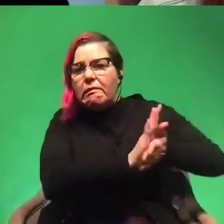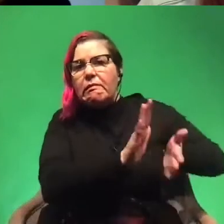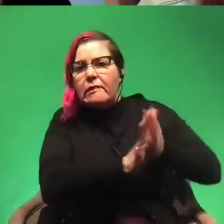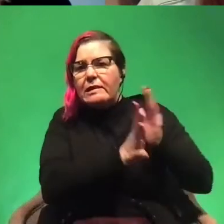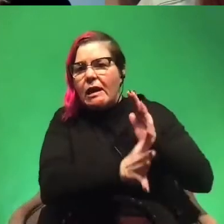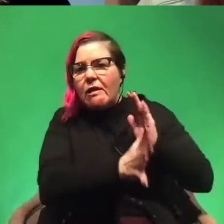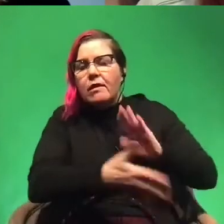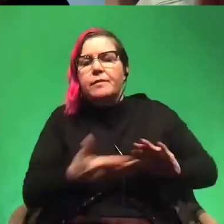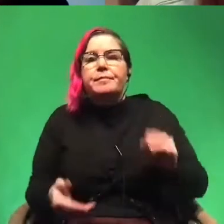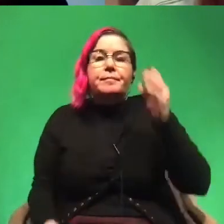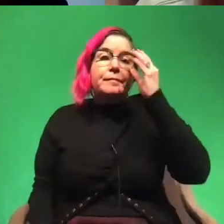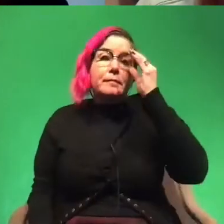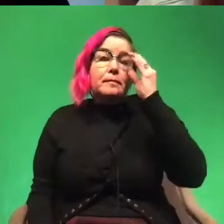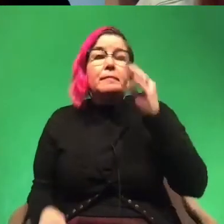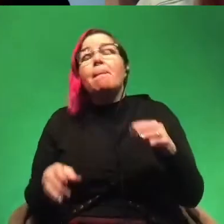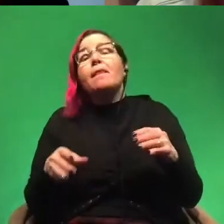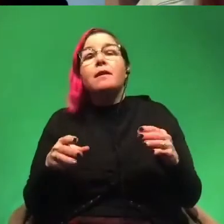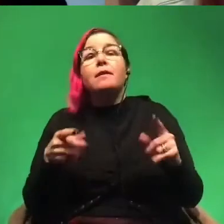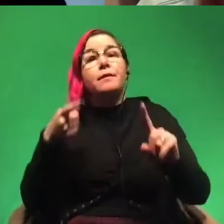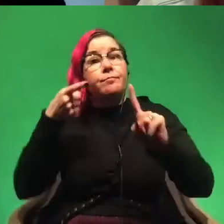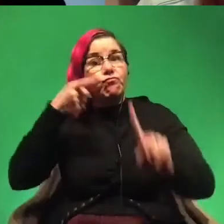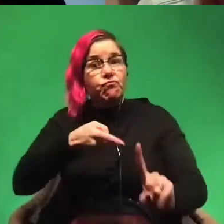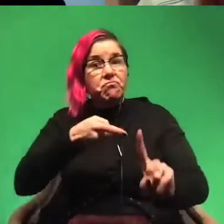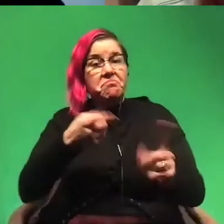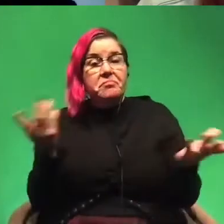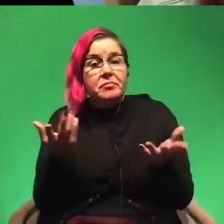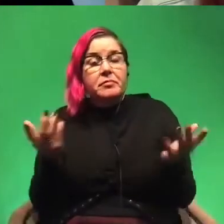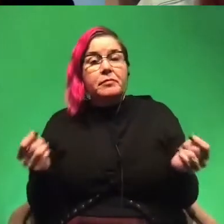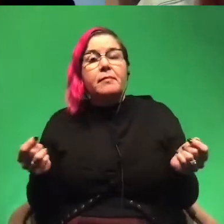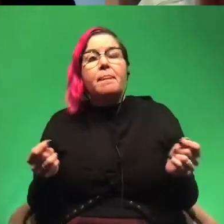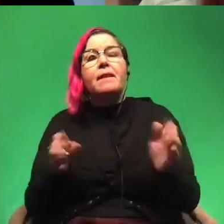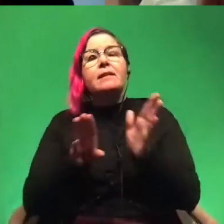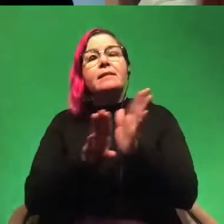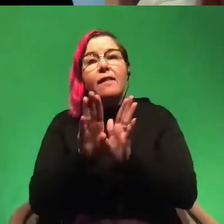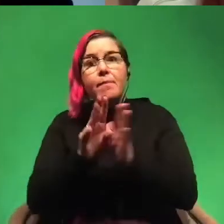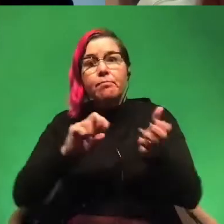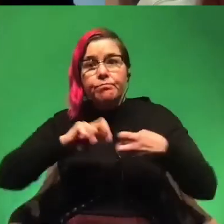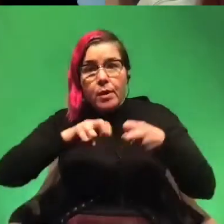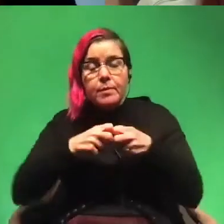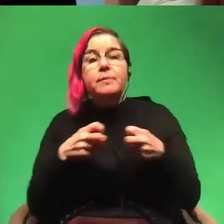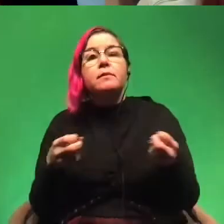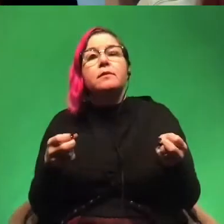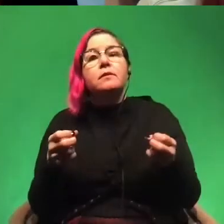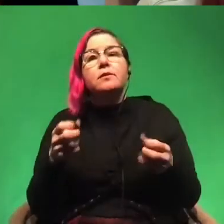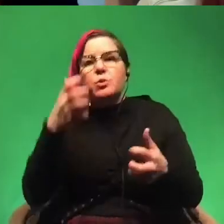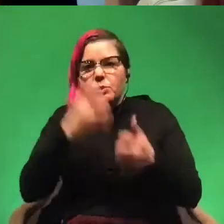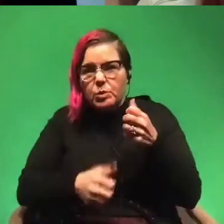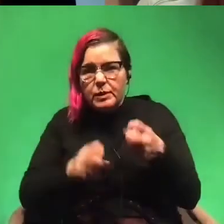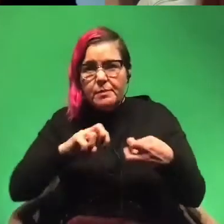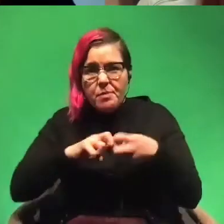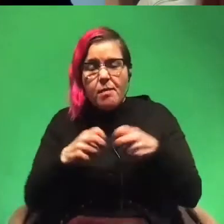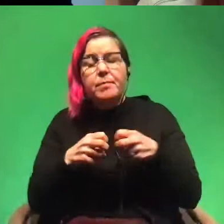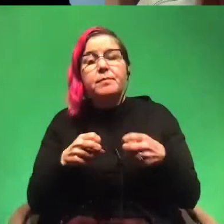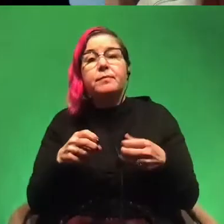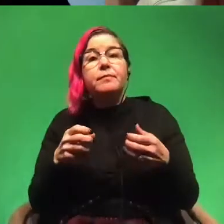away. And so basically what it boils down to is that, you know, these developmental issues and these cruelty issues result in the fact